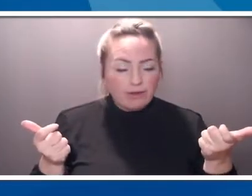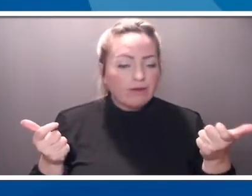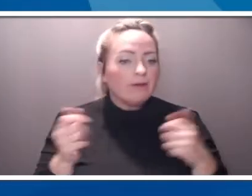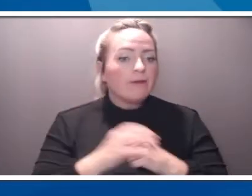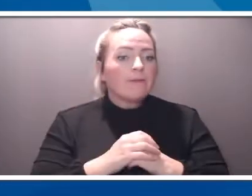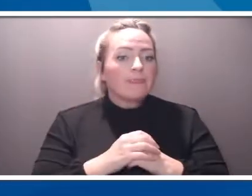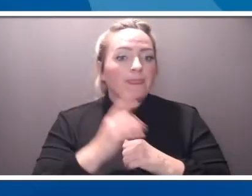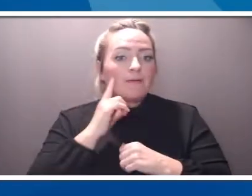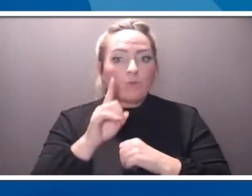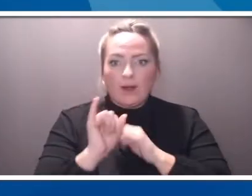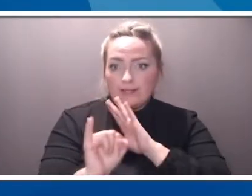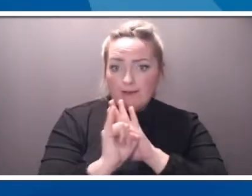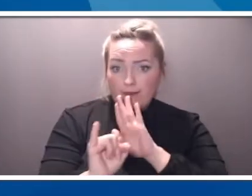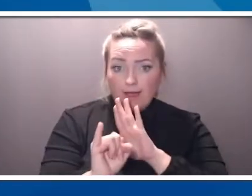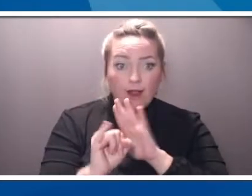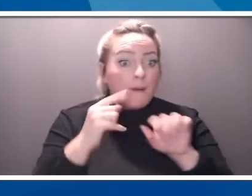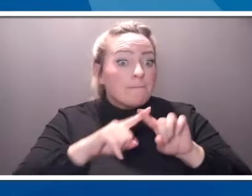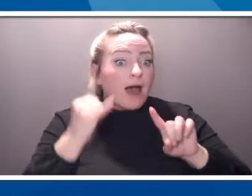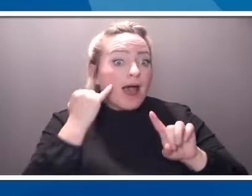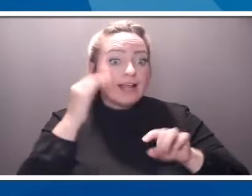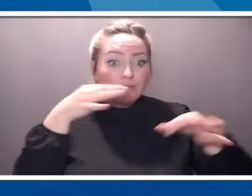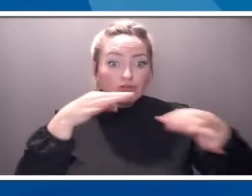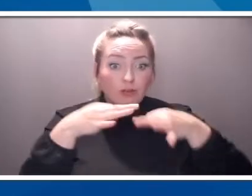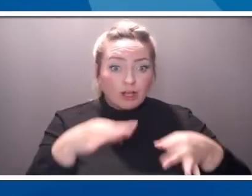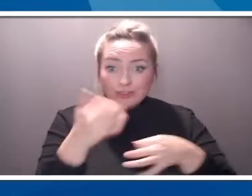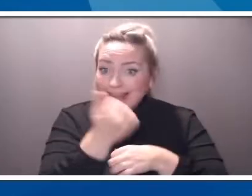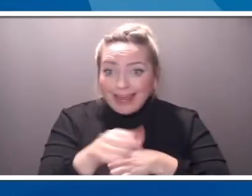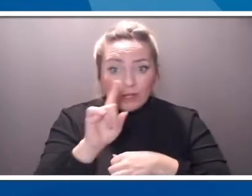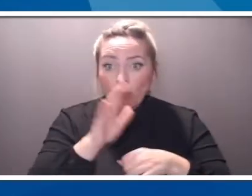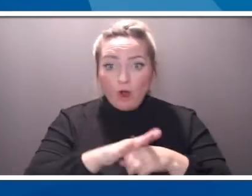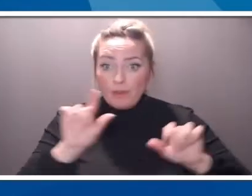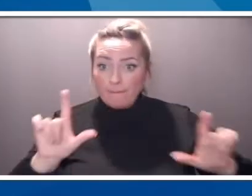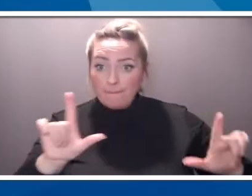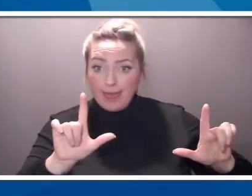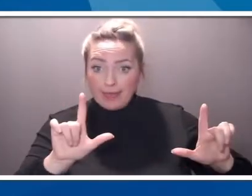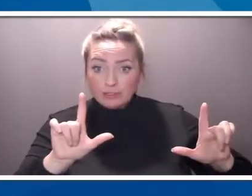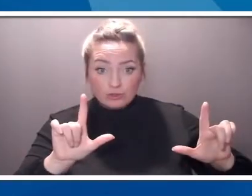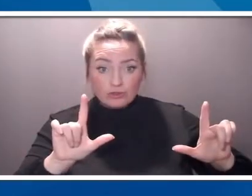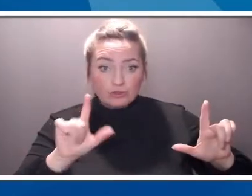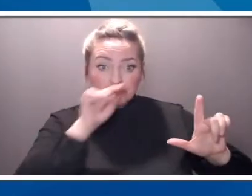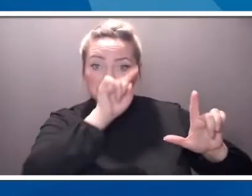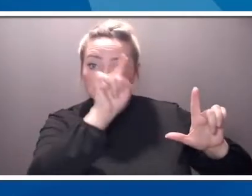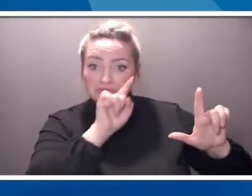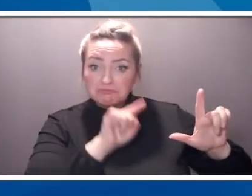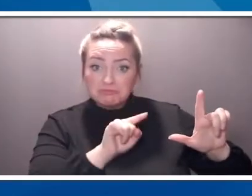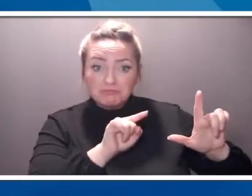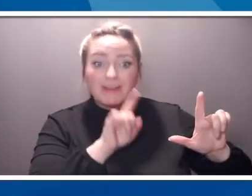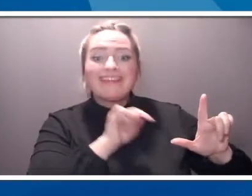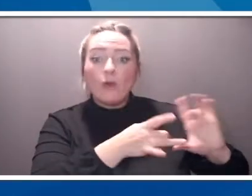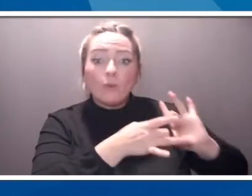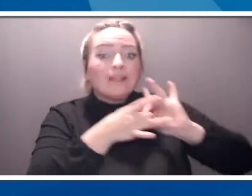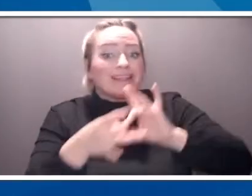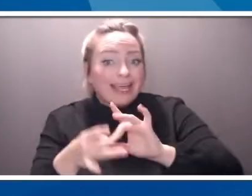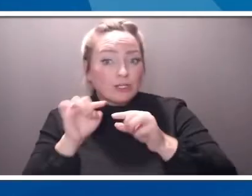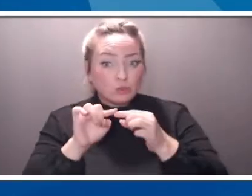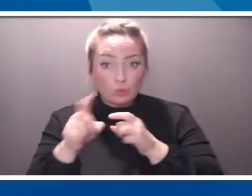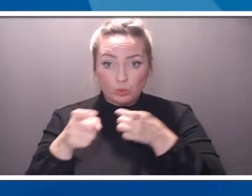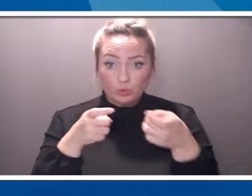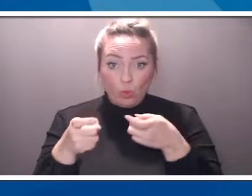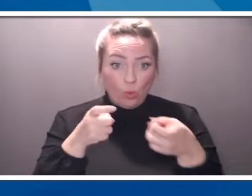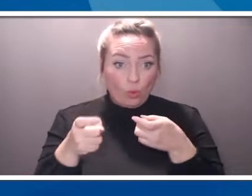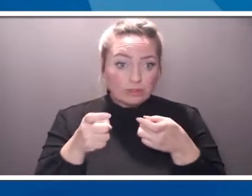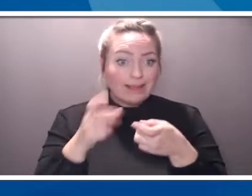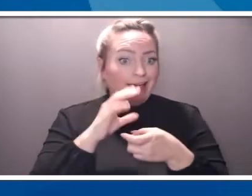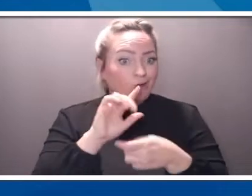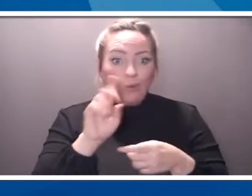location, etc., as an identifier. But if there are instructions anywhere else on the page that then